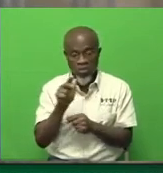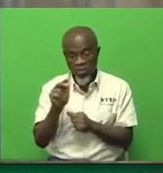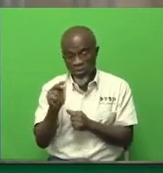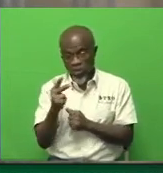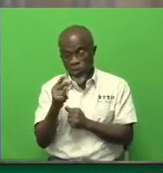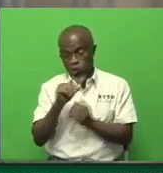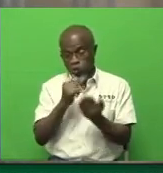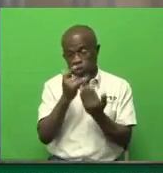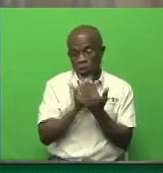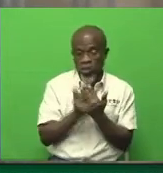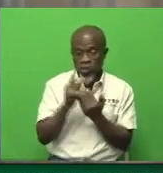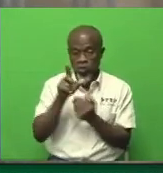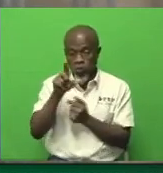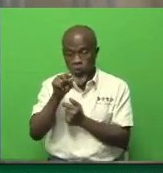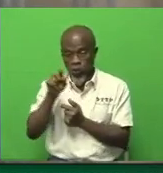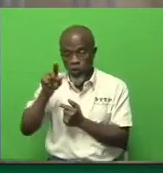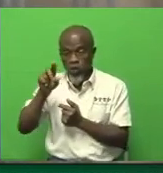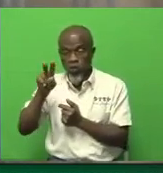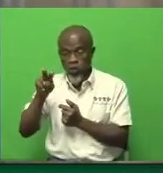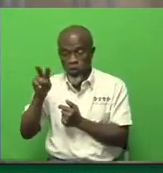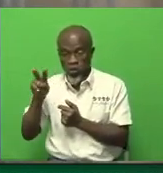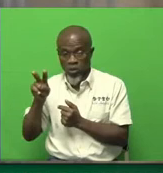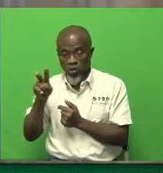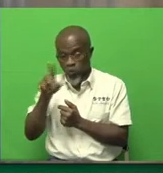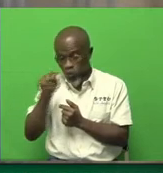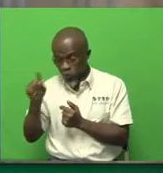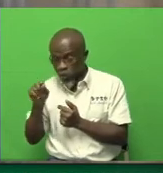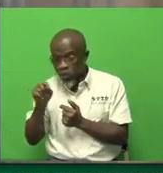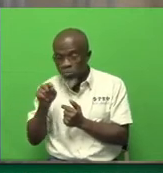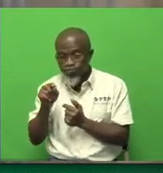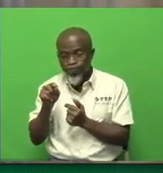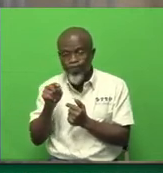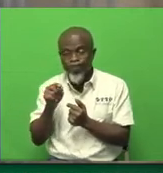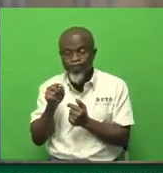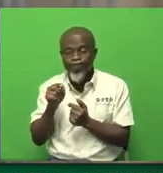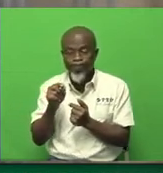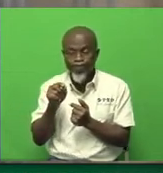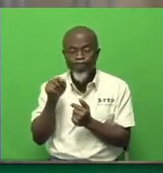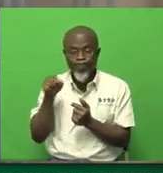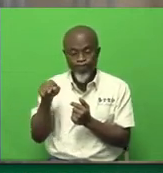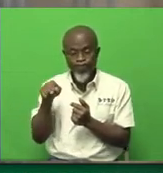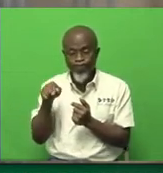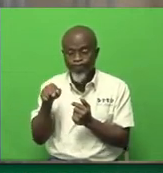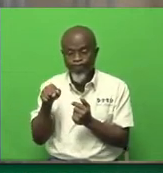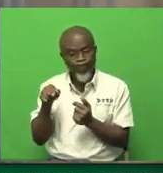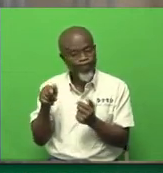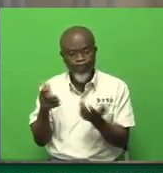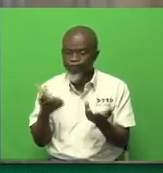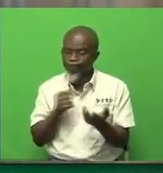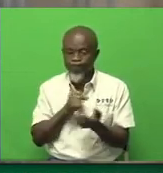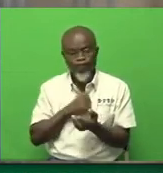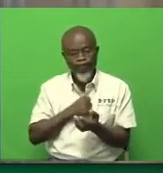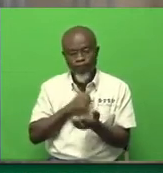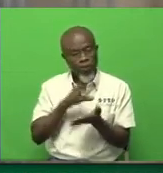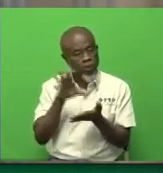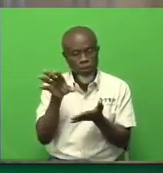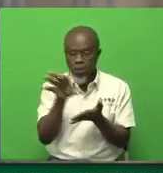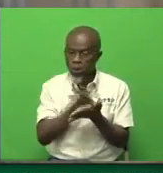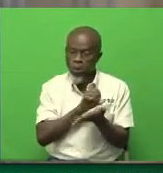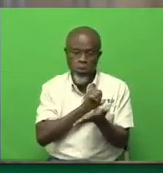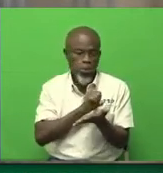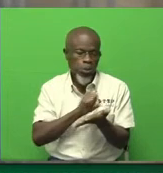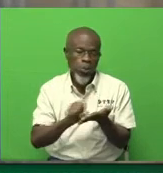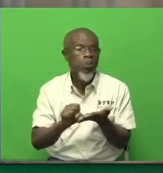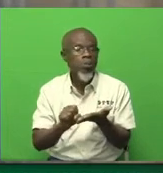the parliament was dissolved and that bill lapsed it was never a final report of GSE there was no